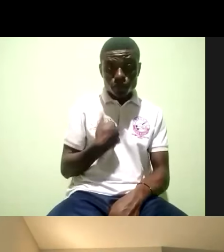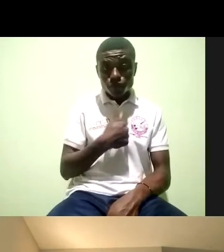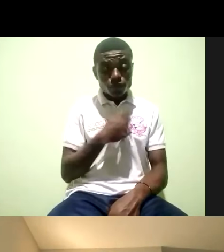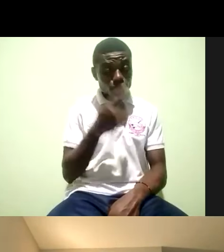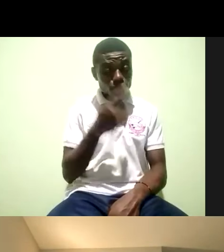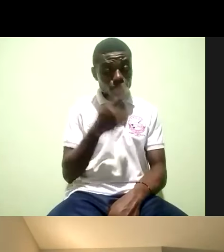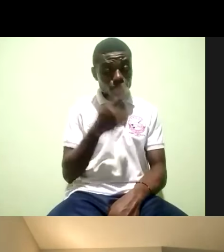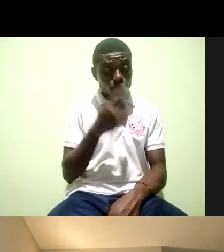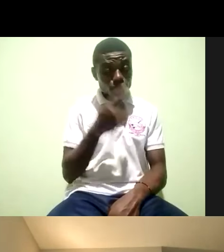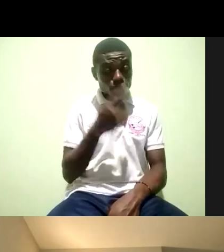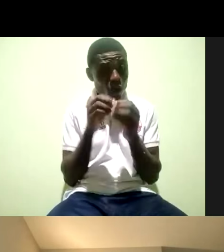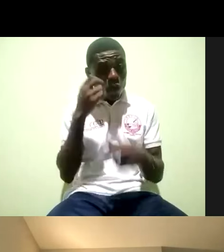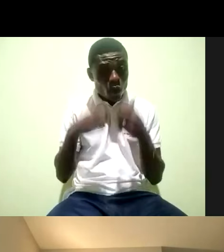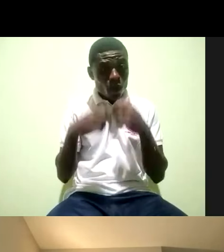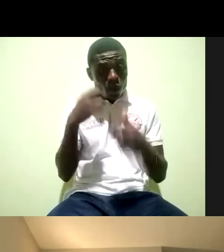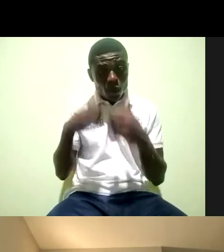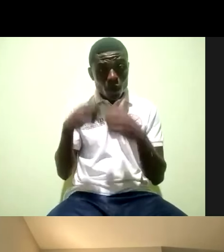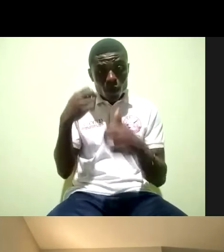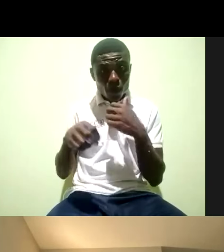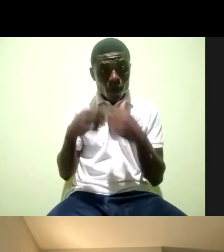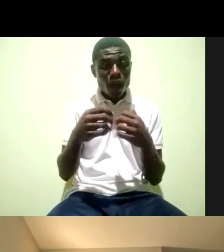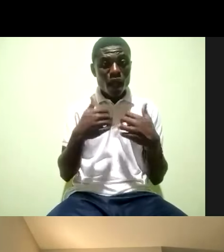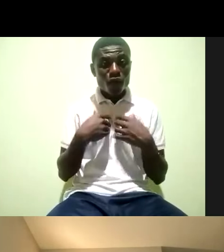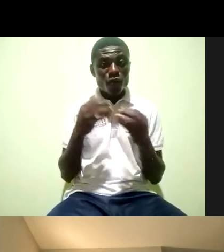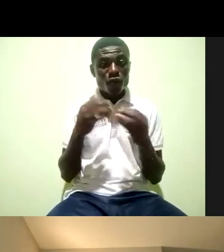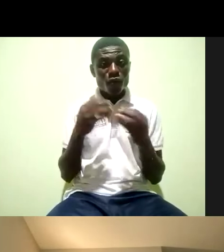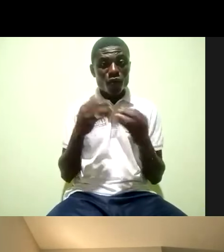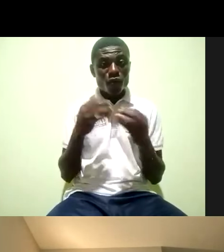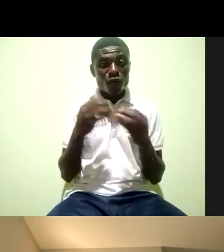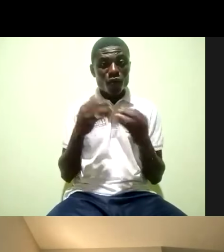more of these problems, like boys are more,